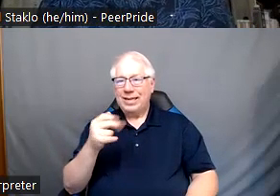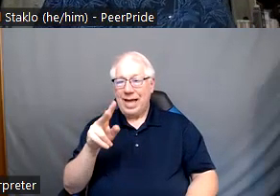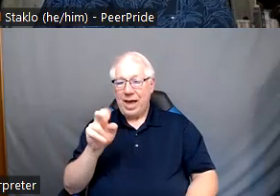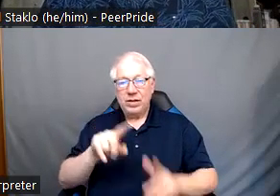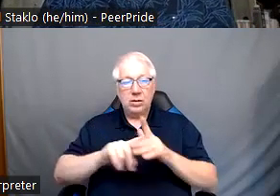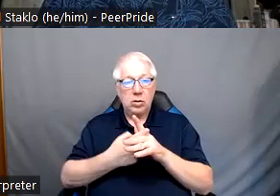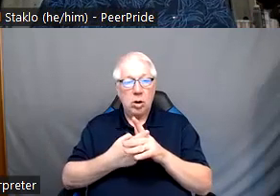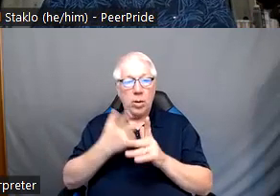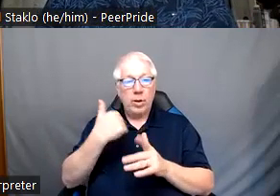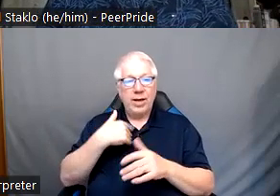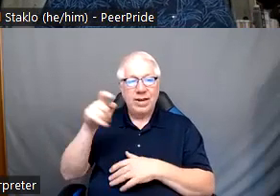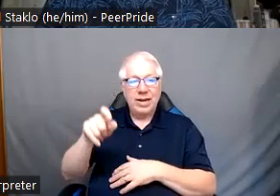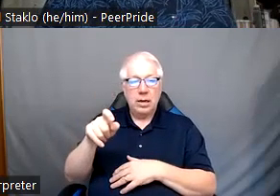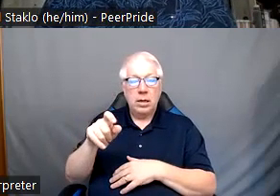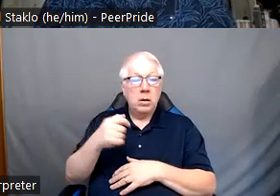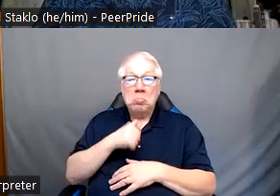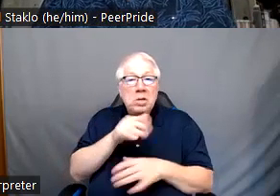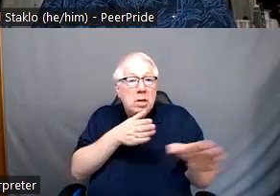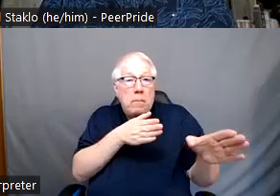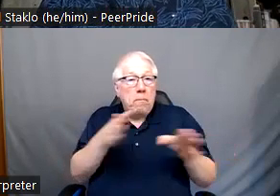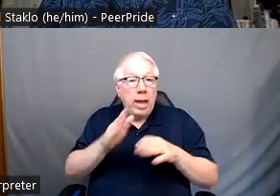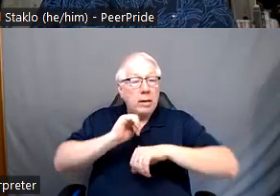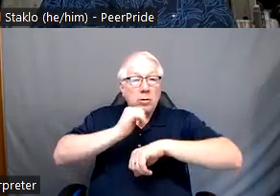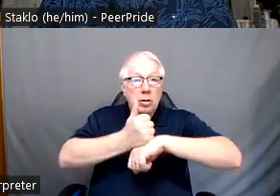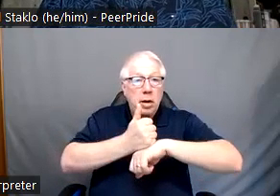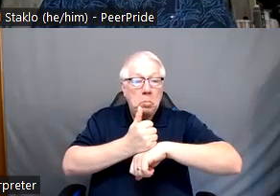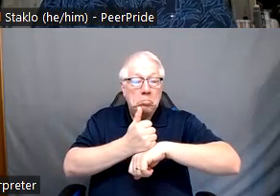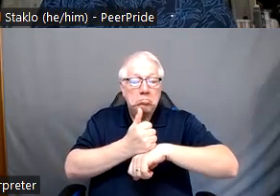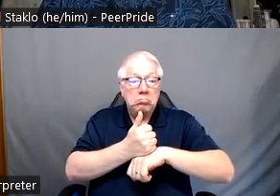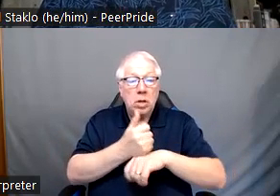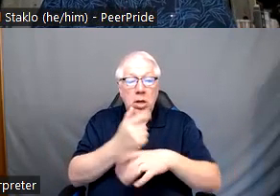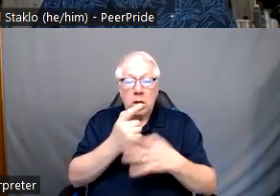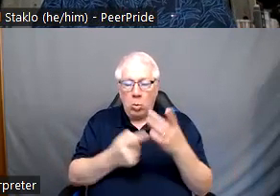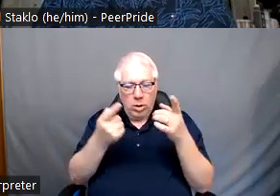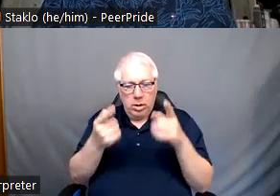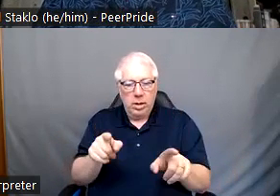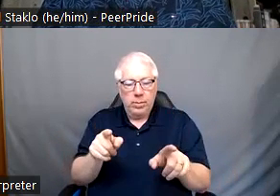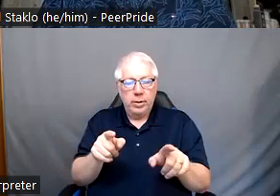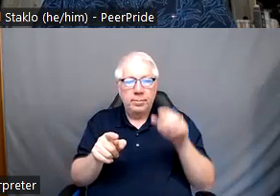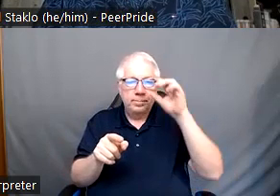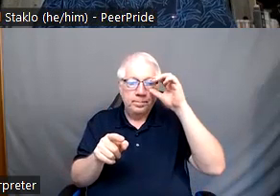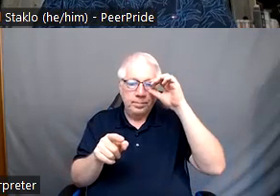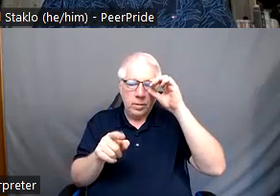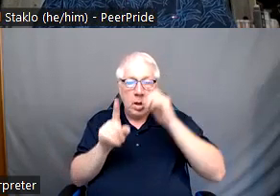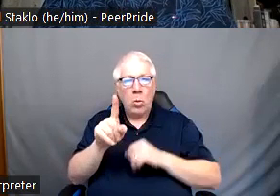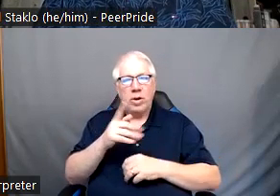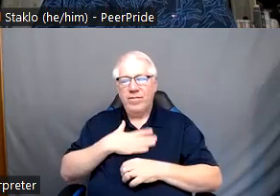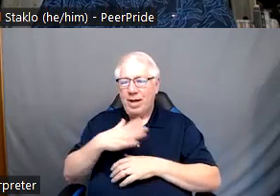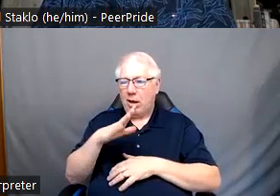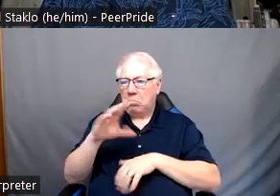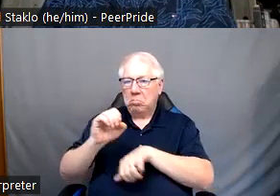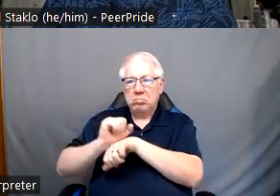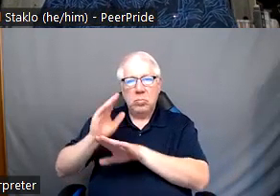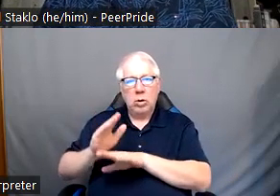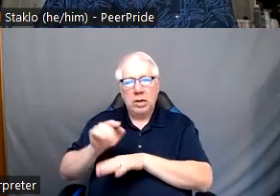a need. We did not plan to start Trans Haven. What ended up happening was one of my colleagues